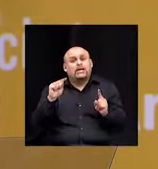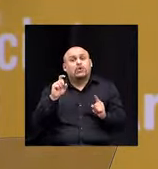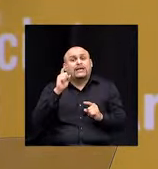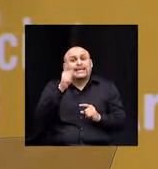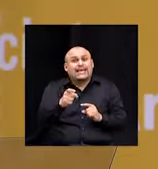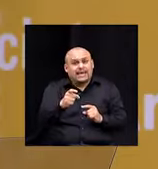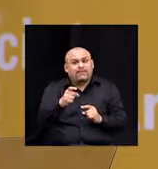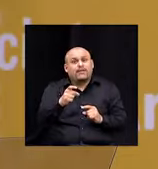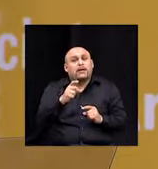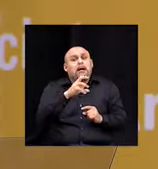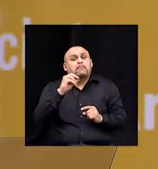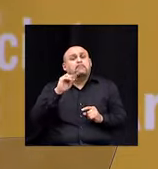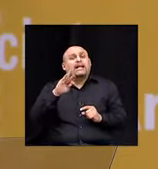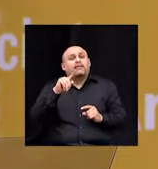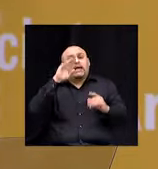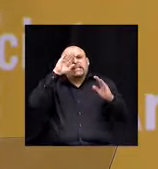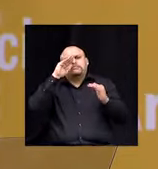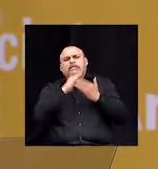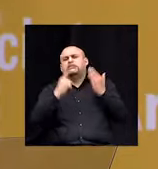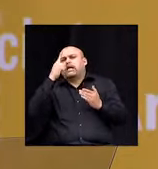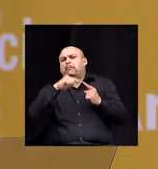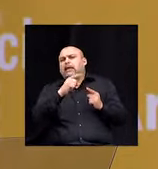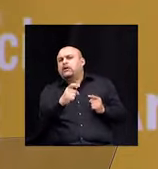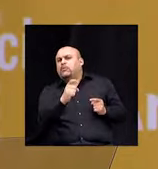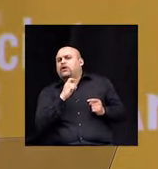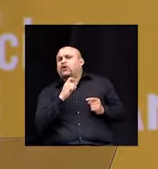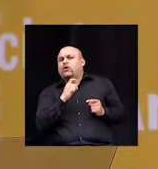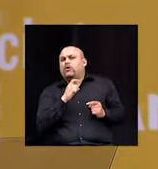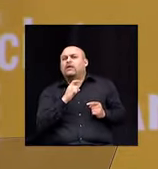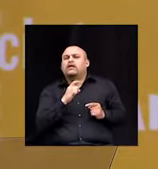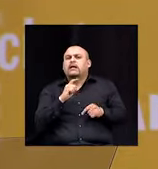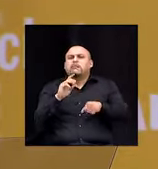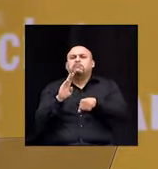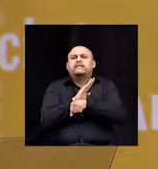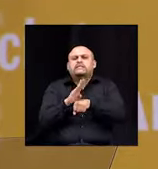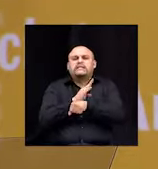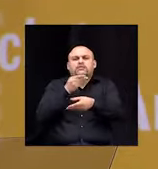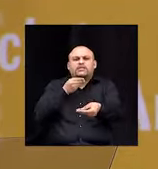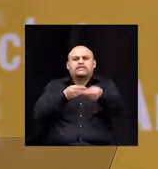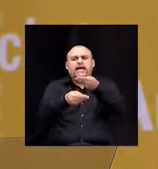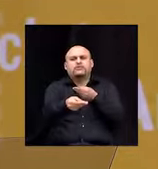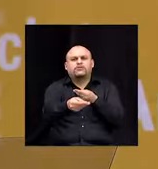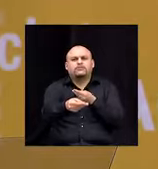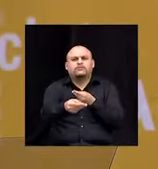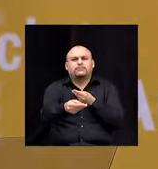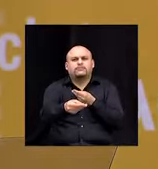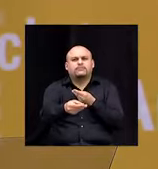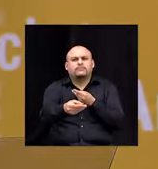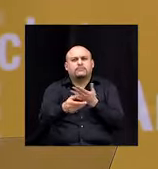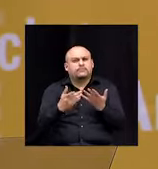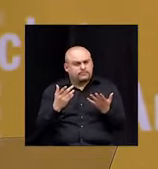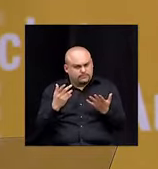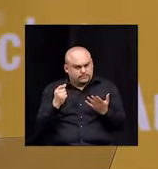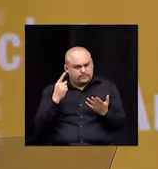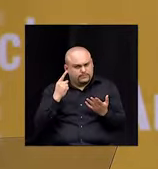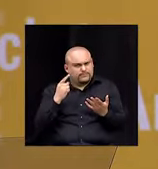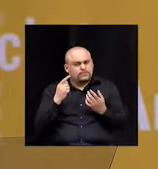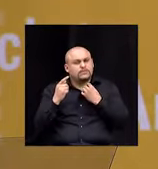and expect something in return is a business transaction, right?